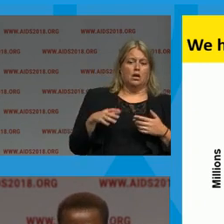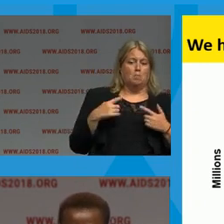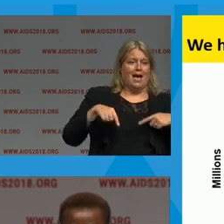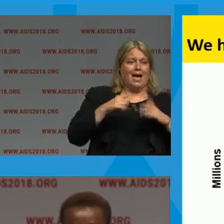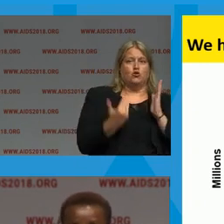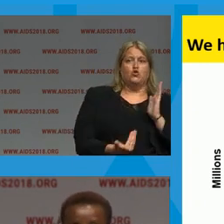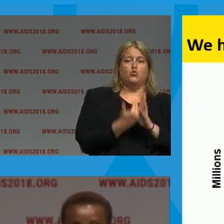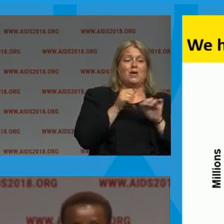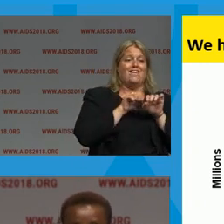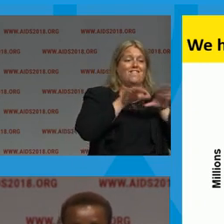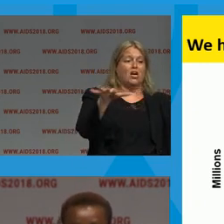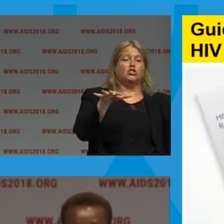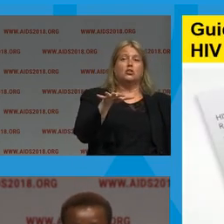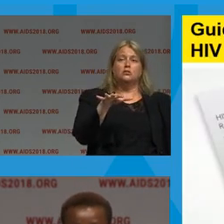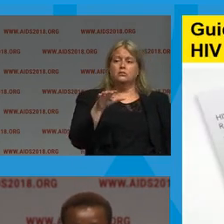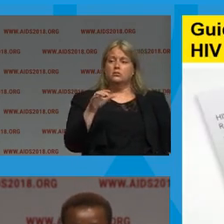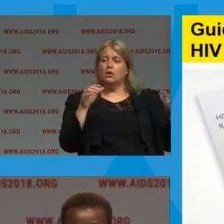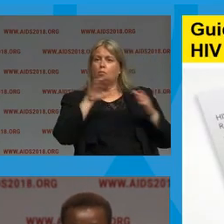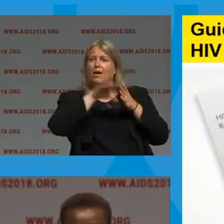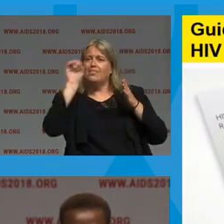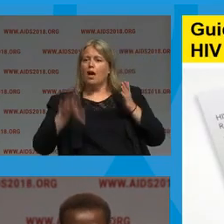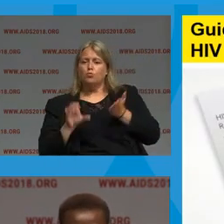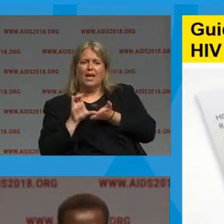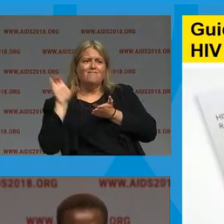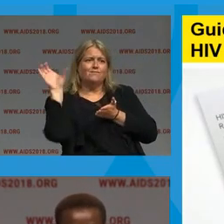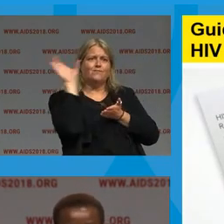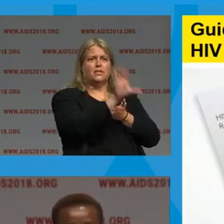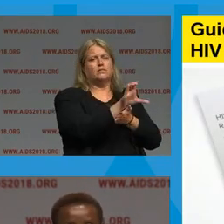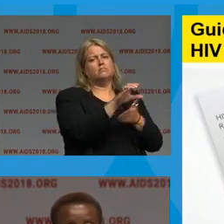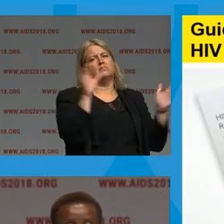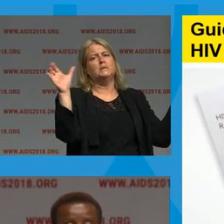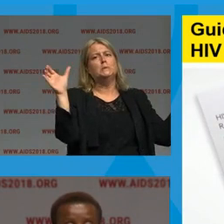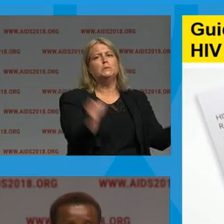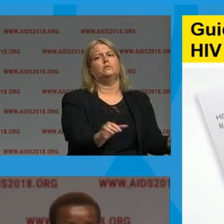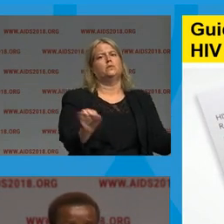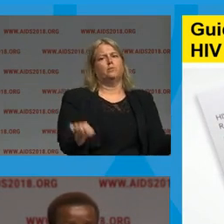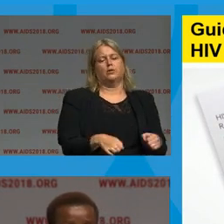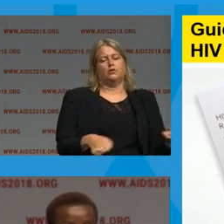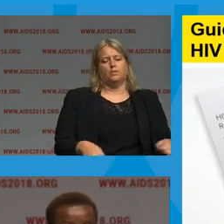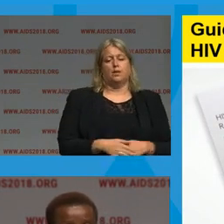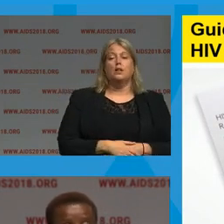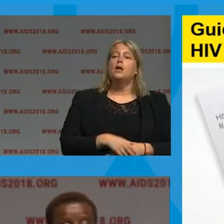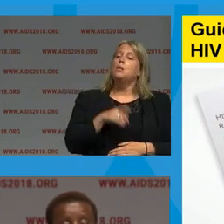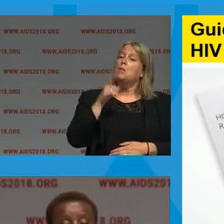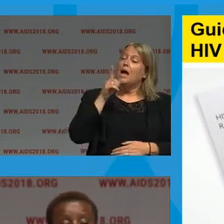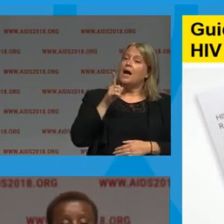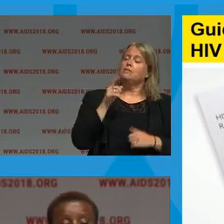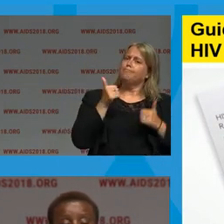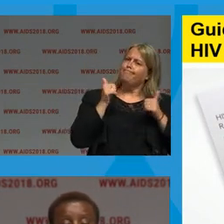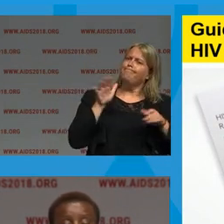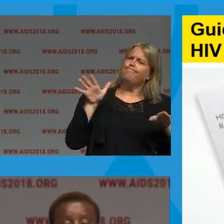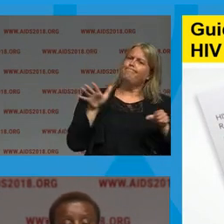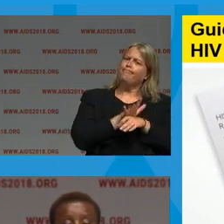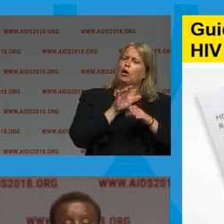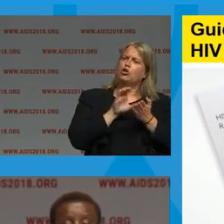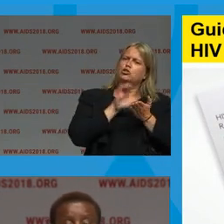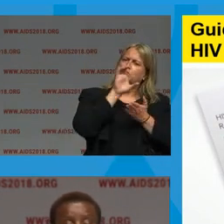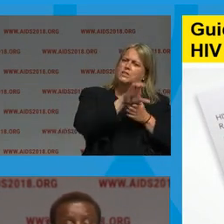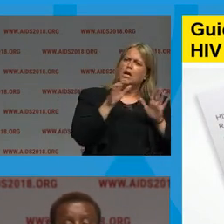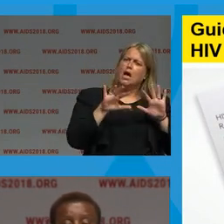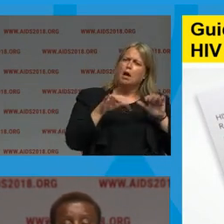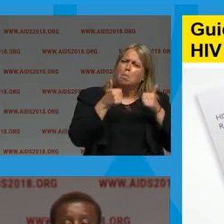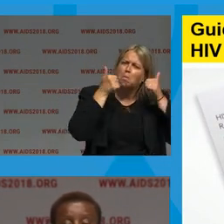new infections if we are not investing sufficiently. How can we invest sufficiently? I want to refer us to the